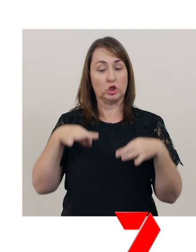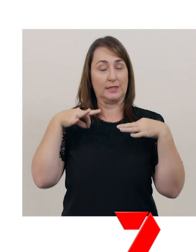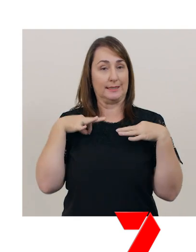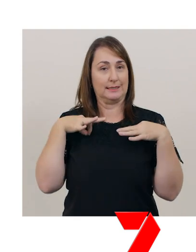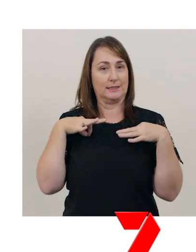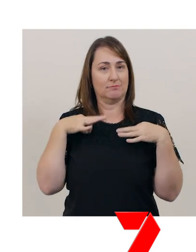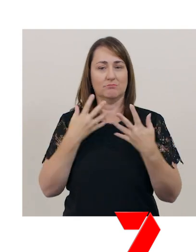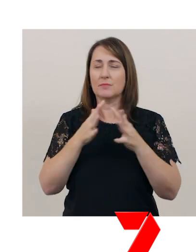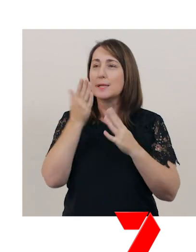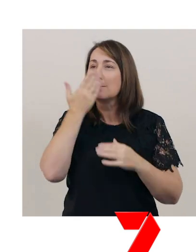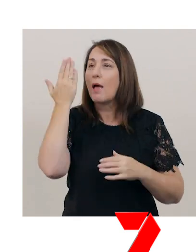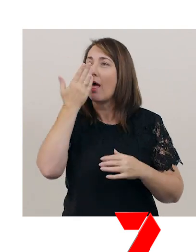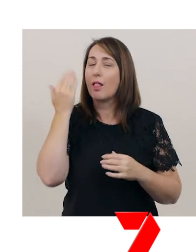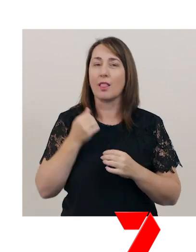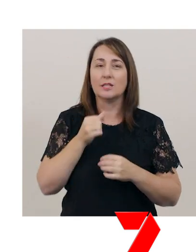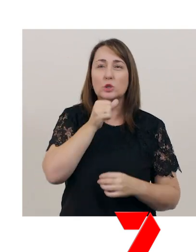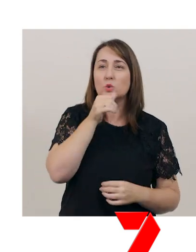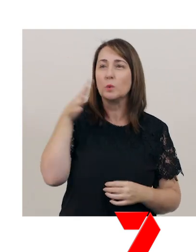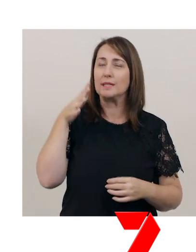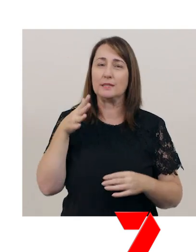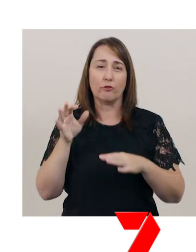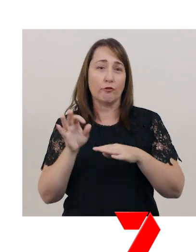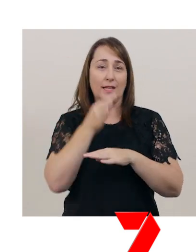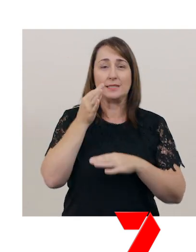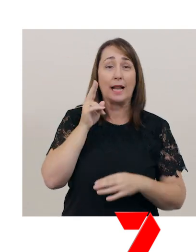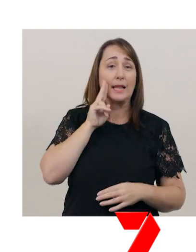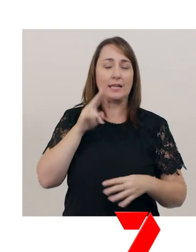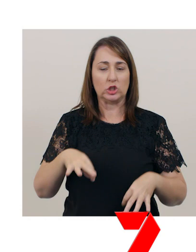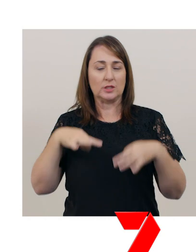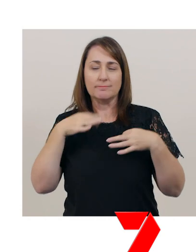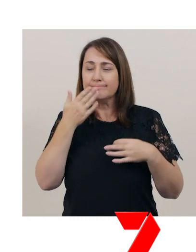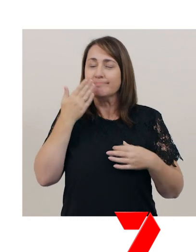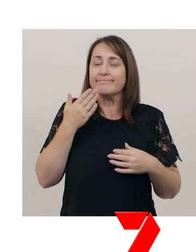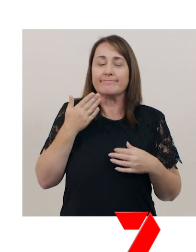simile can you think of to describe how sweet, freshly cleaned sheets can smell?